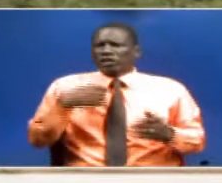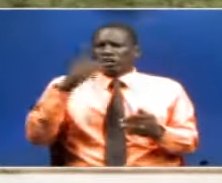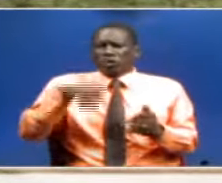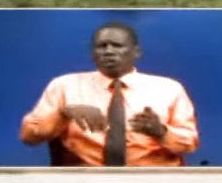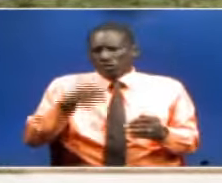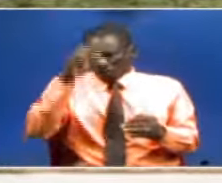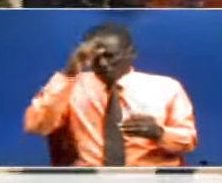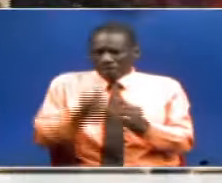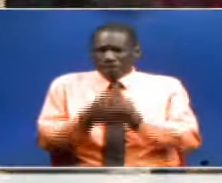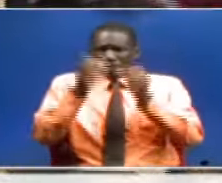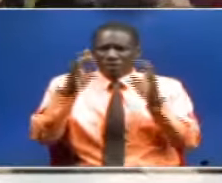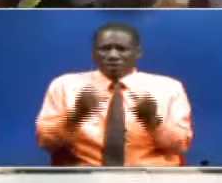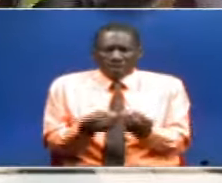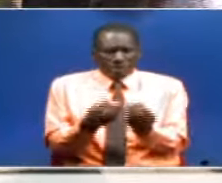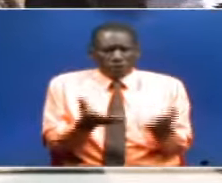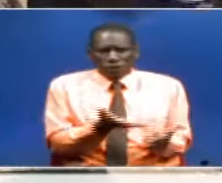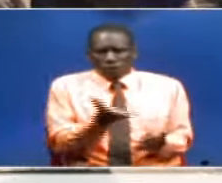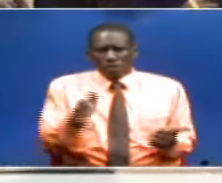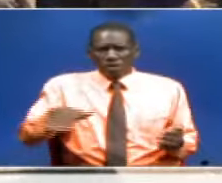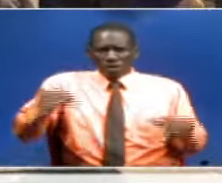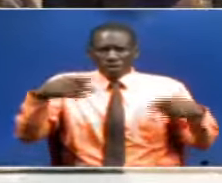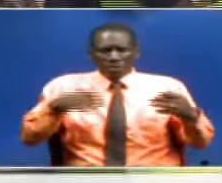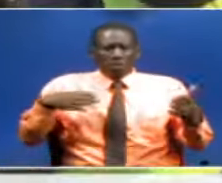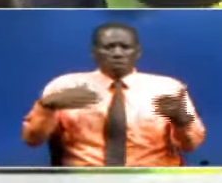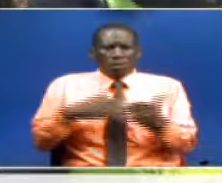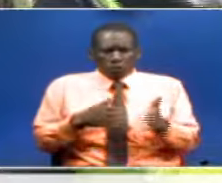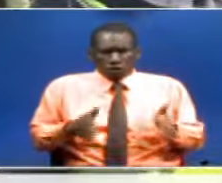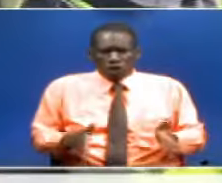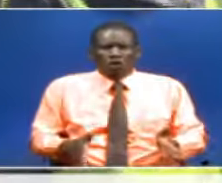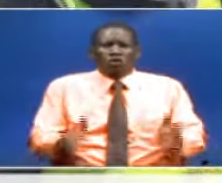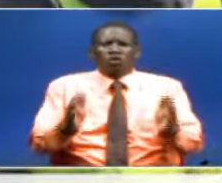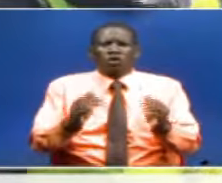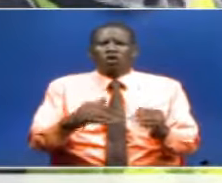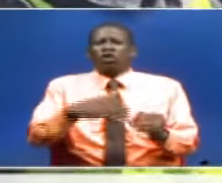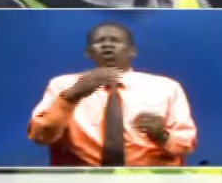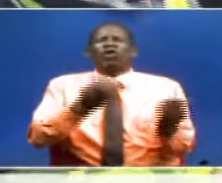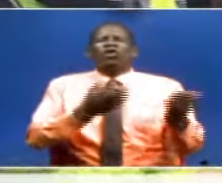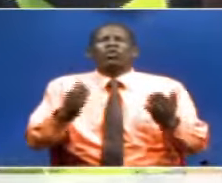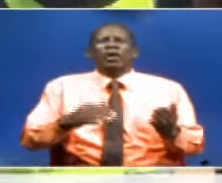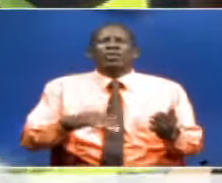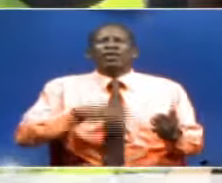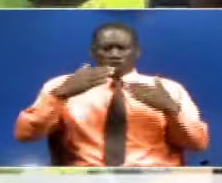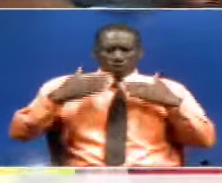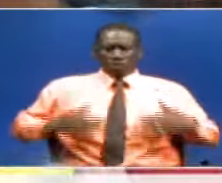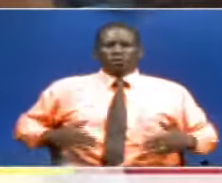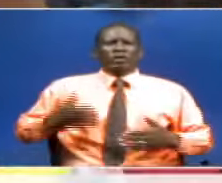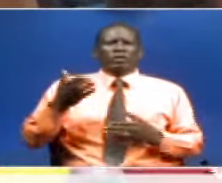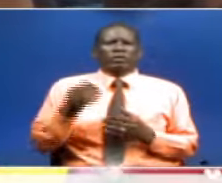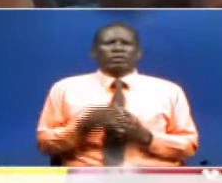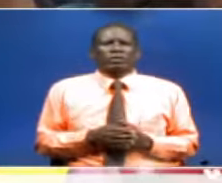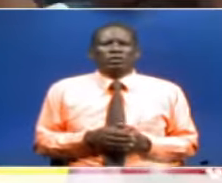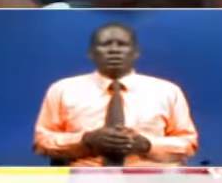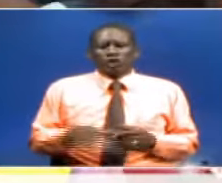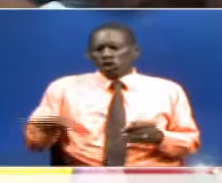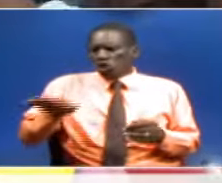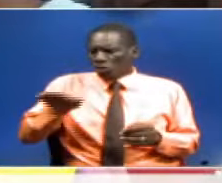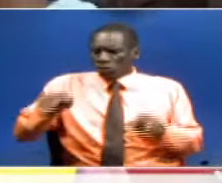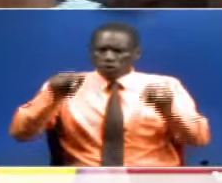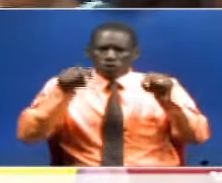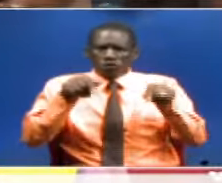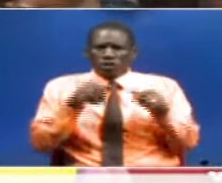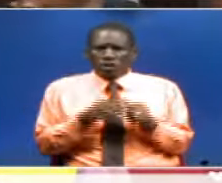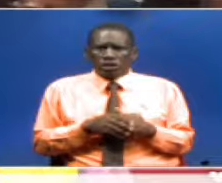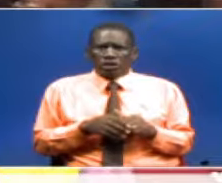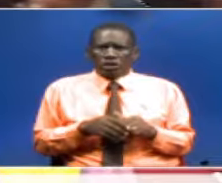In their hundreds, the residents barricaded the road, leading to where the body was lying. Asubuhi ya leo,